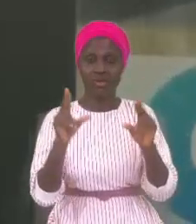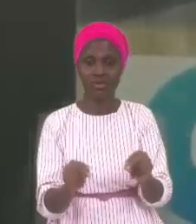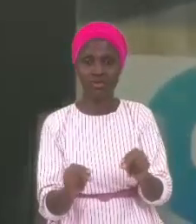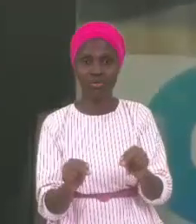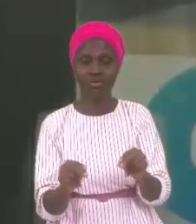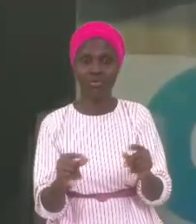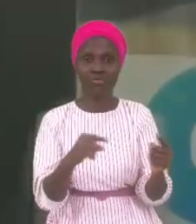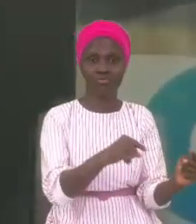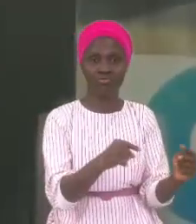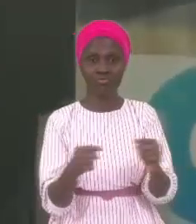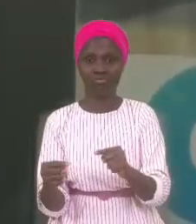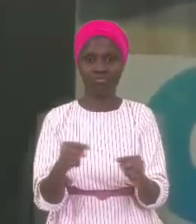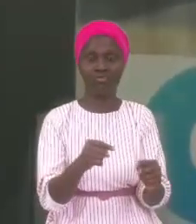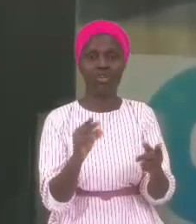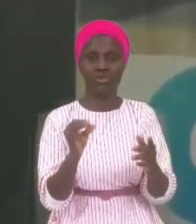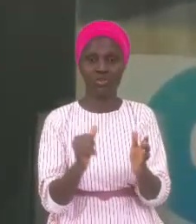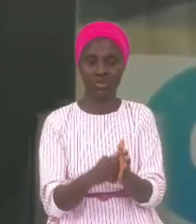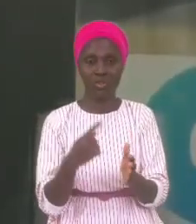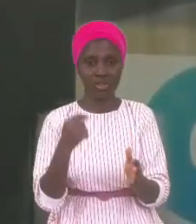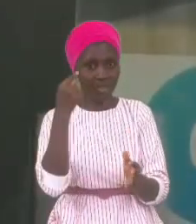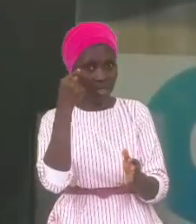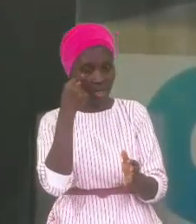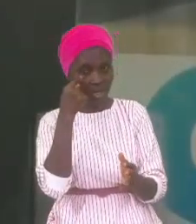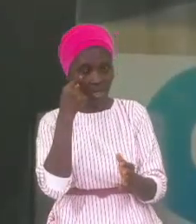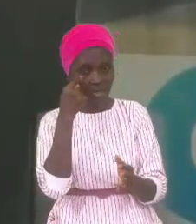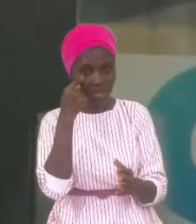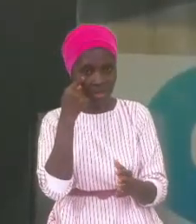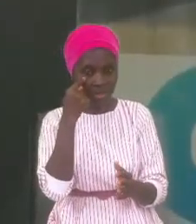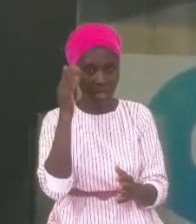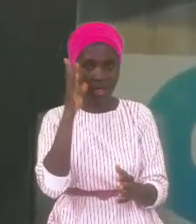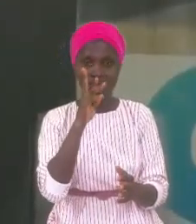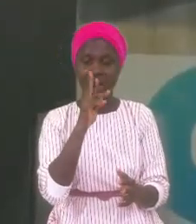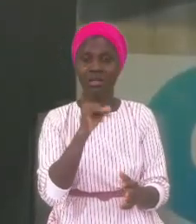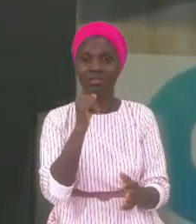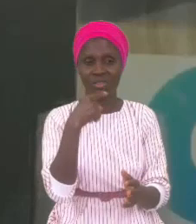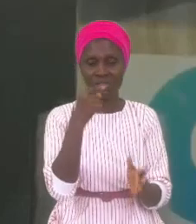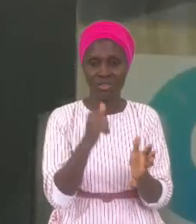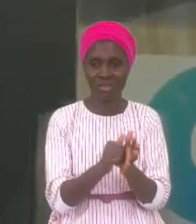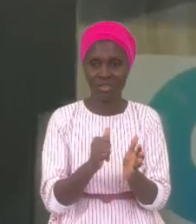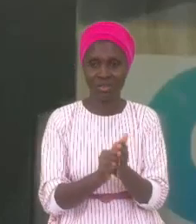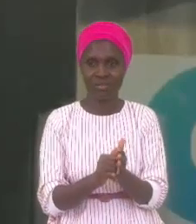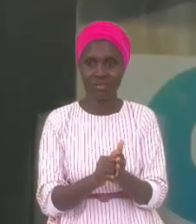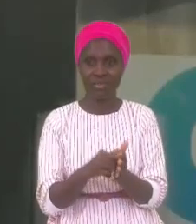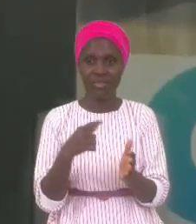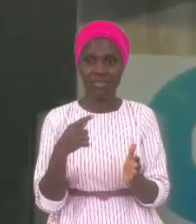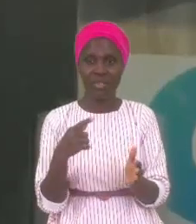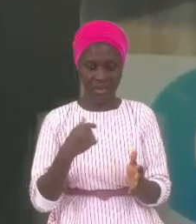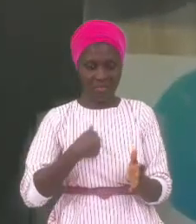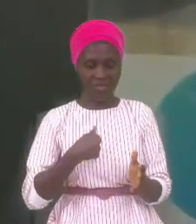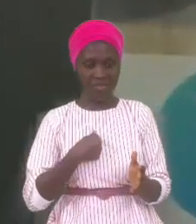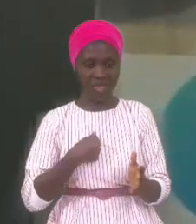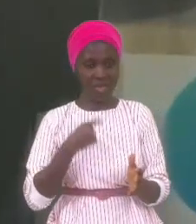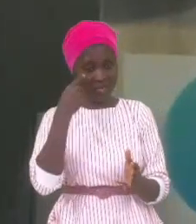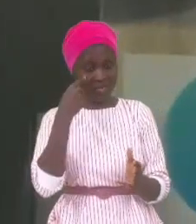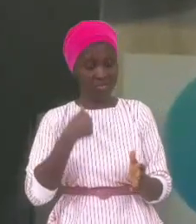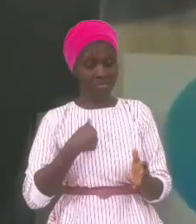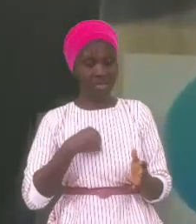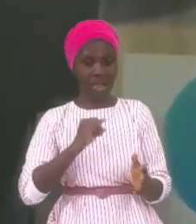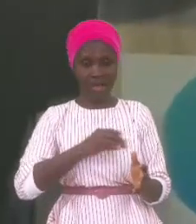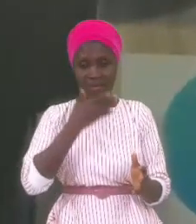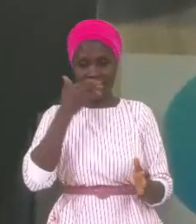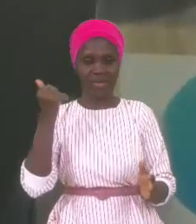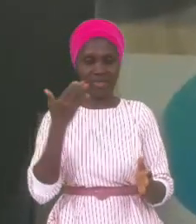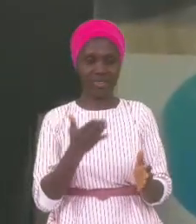are not seeing at the best thing that happened in the body, so that the ears are not